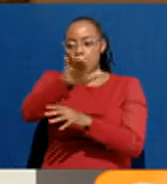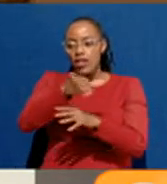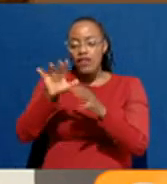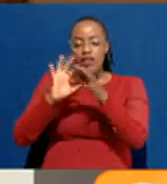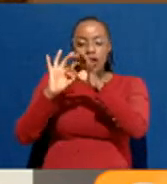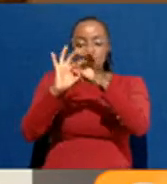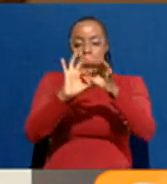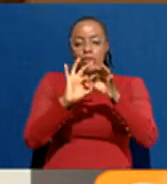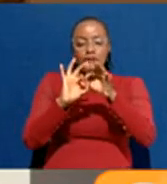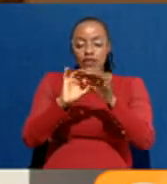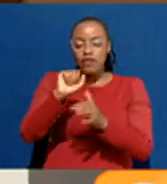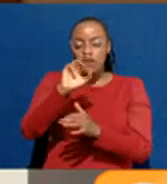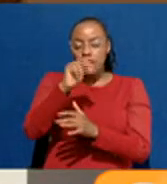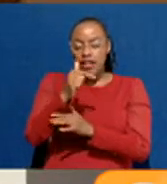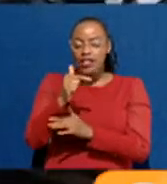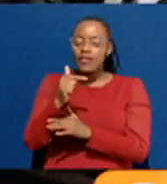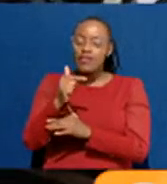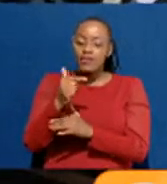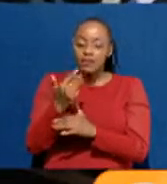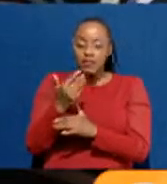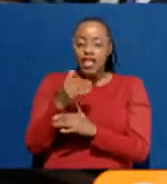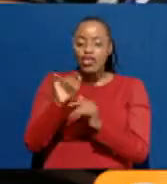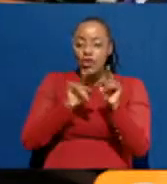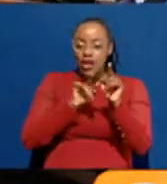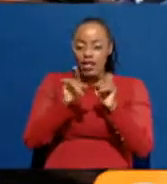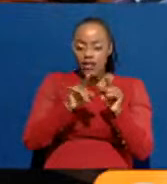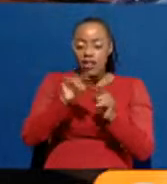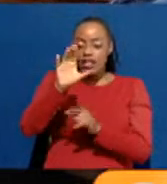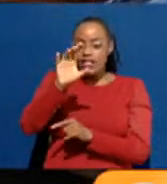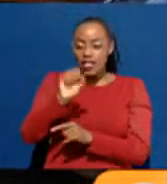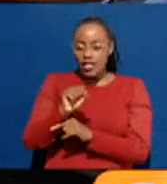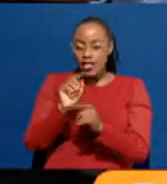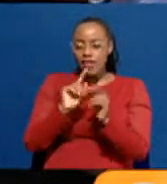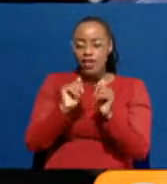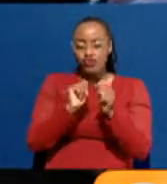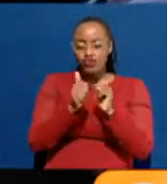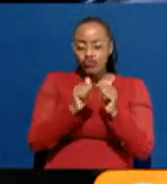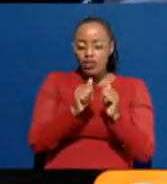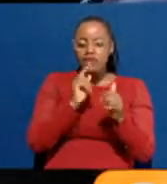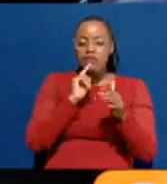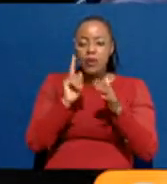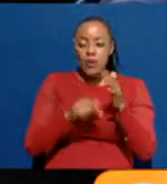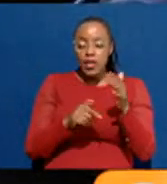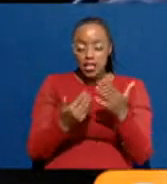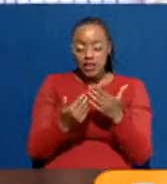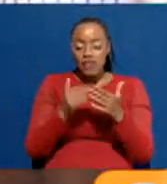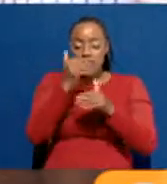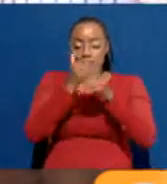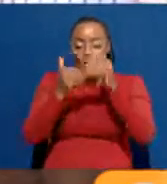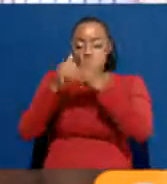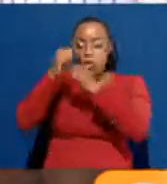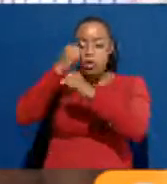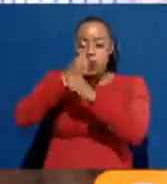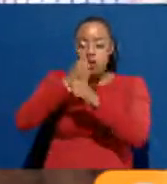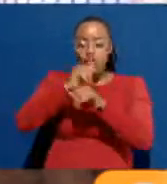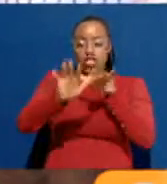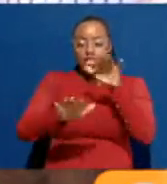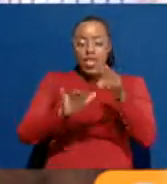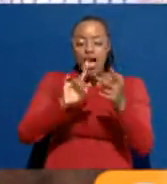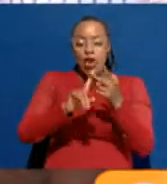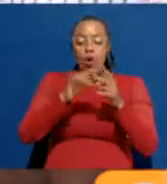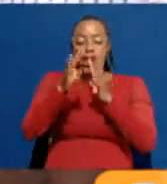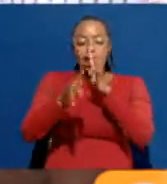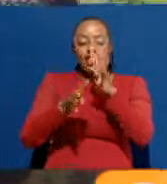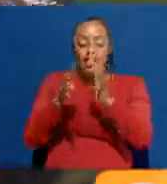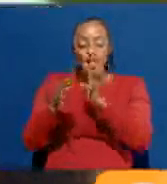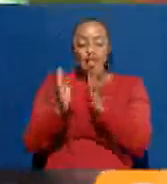cooperation in arts, culture and tourism, Sports Cabinet Secretary Ababu Namwamba says construction works for Nyayo, Kasarani